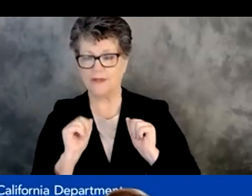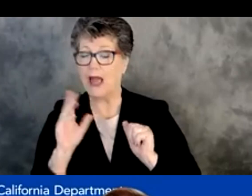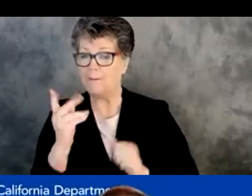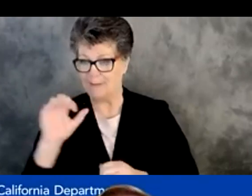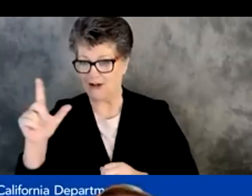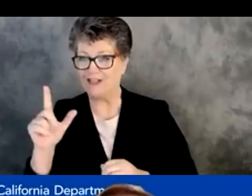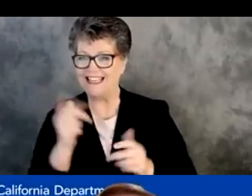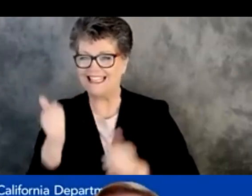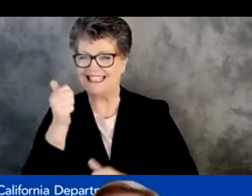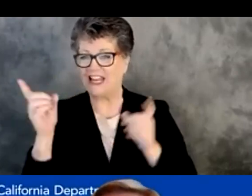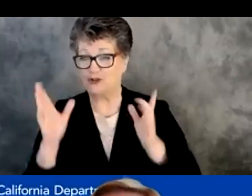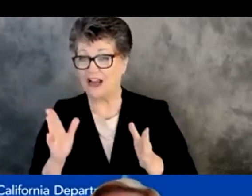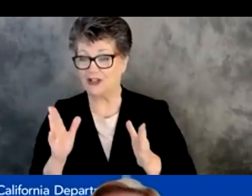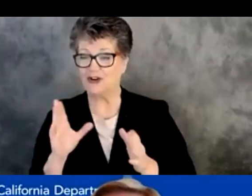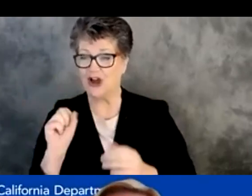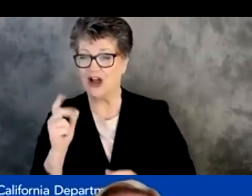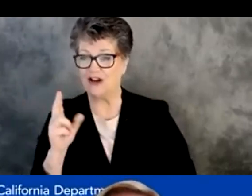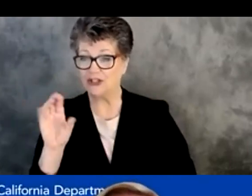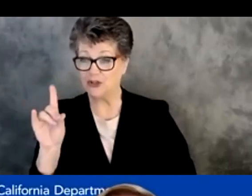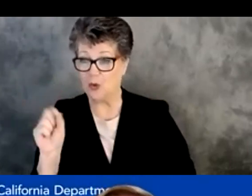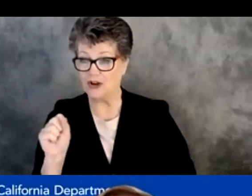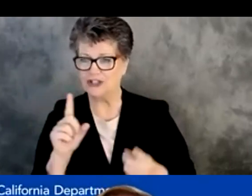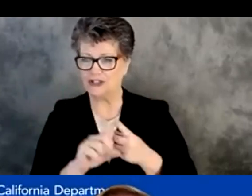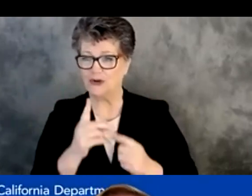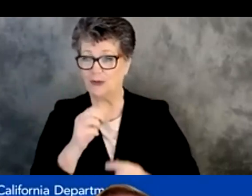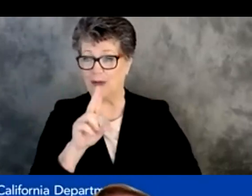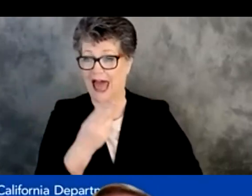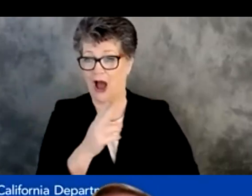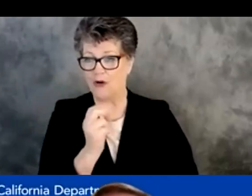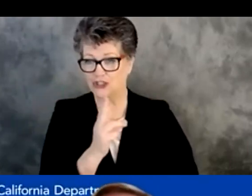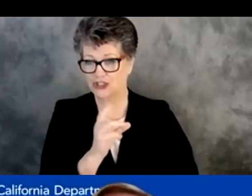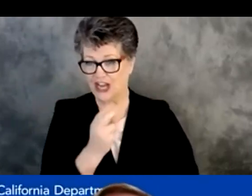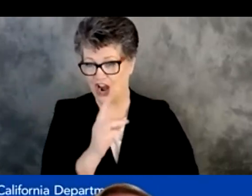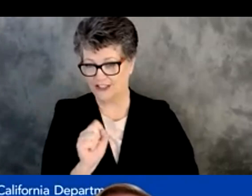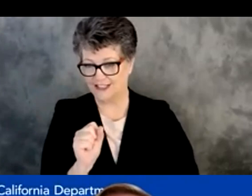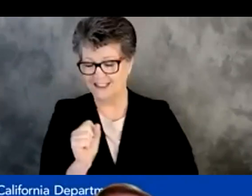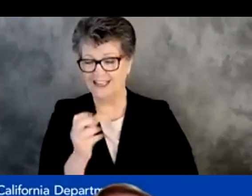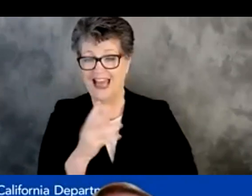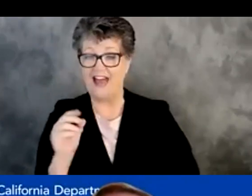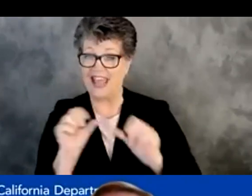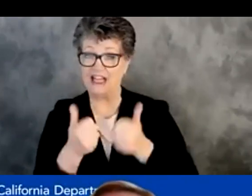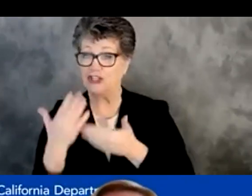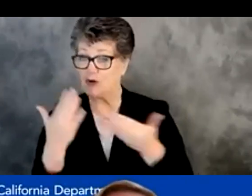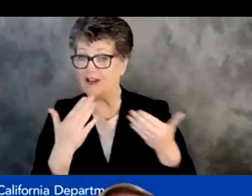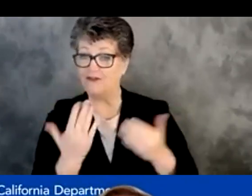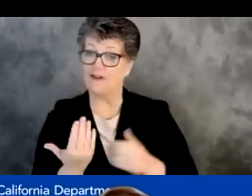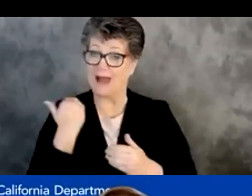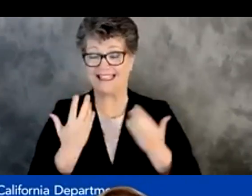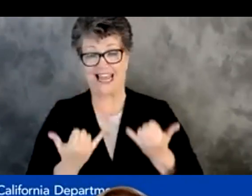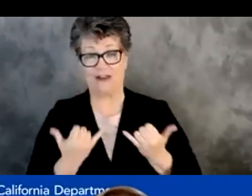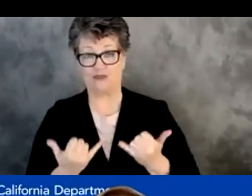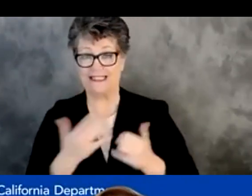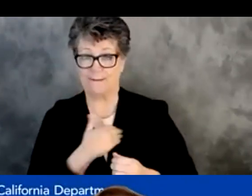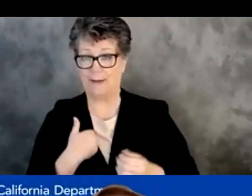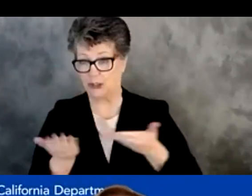is Executive Director of Swords to Plowshares. And the agency is grateful for past and present members'